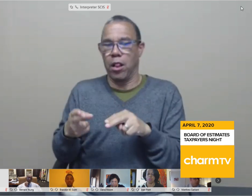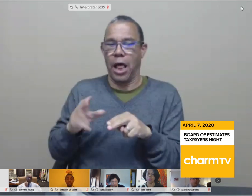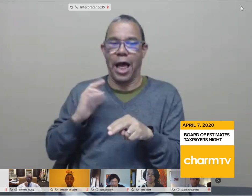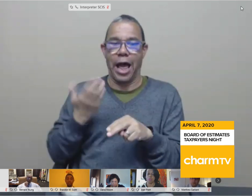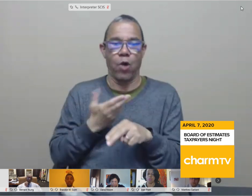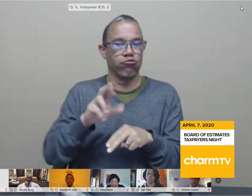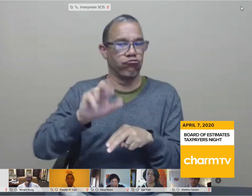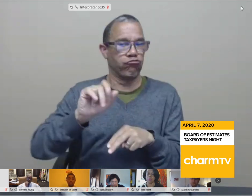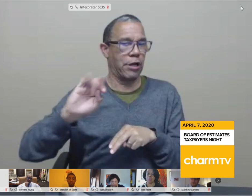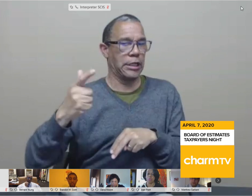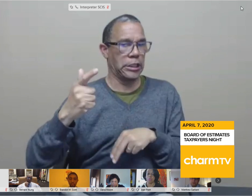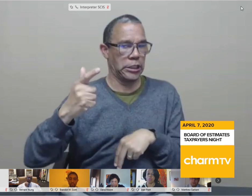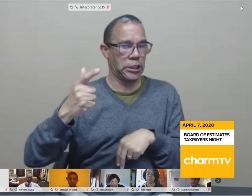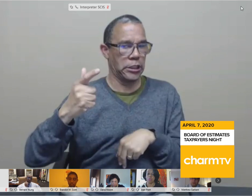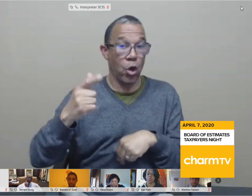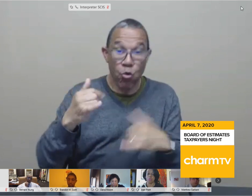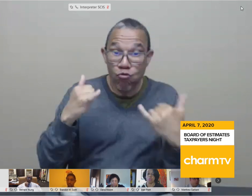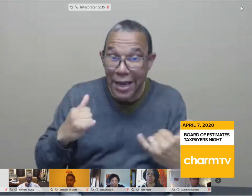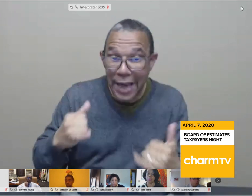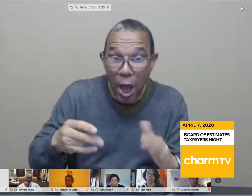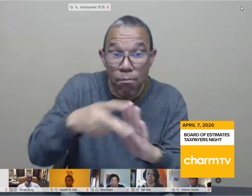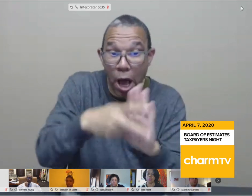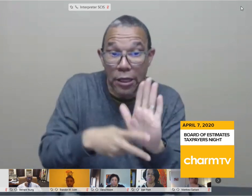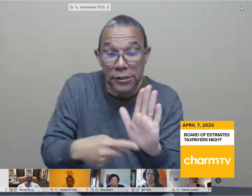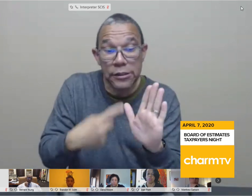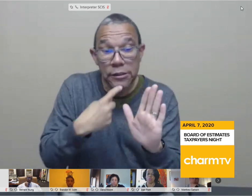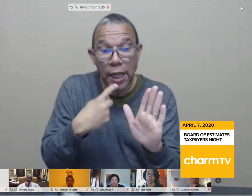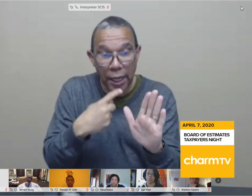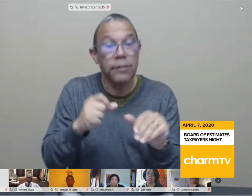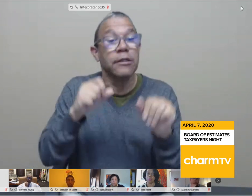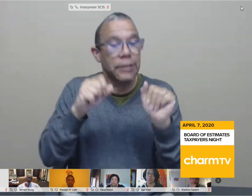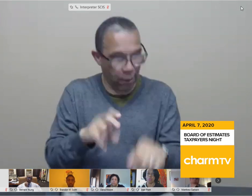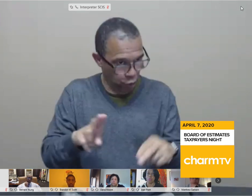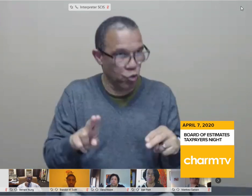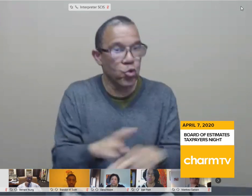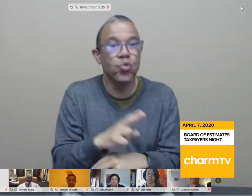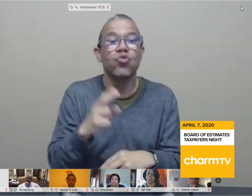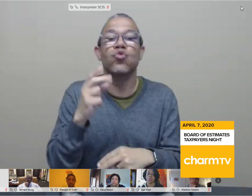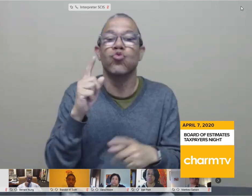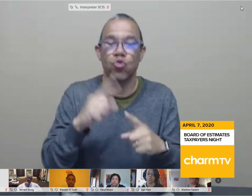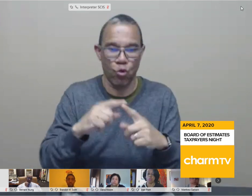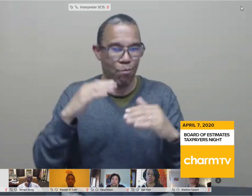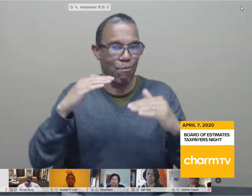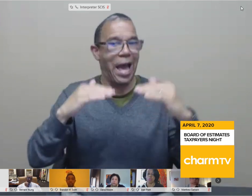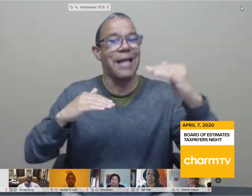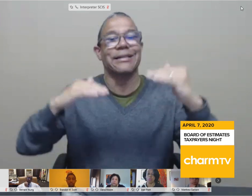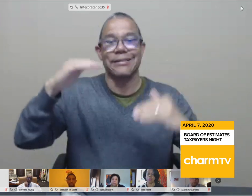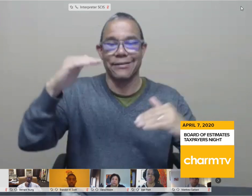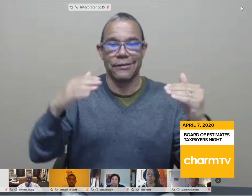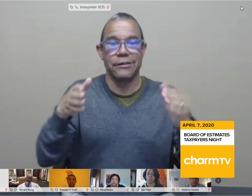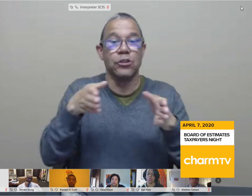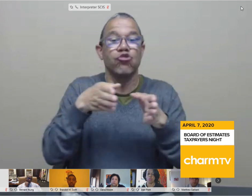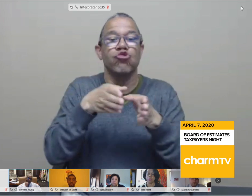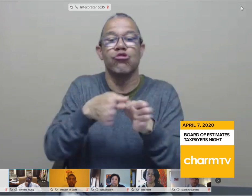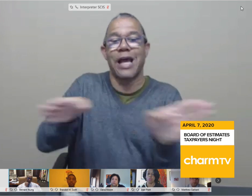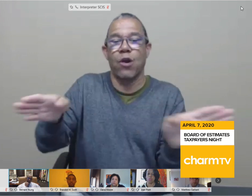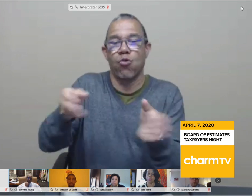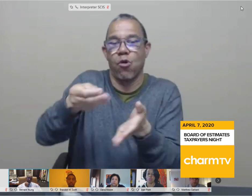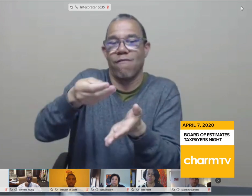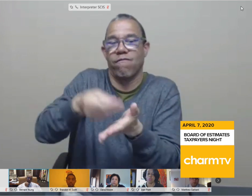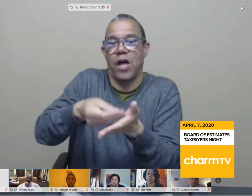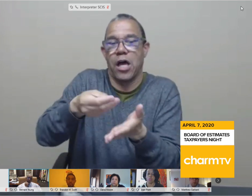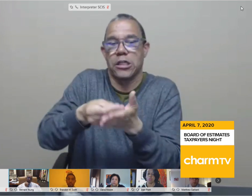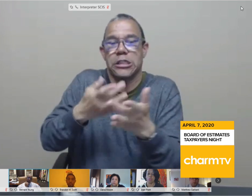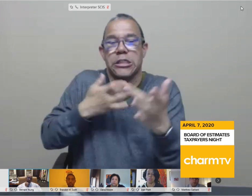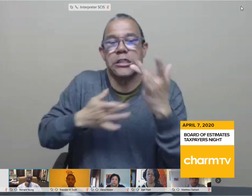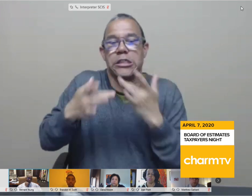it's written, the rainy day fund policy says it can only be used to balance a general fund shortfall for the city after all